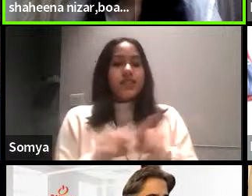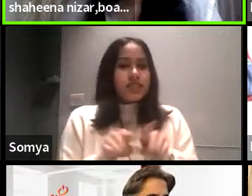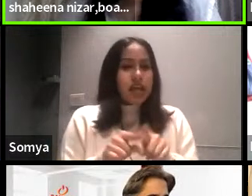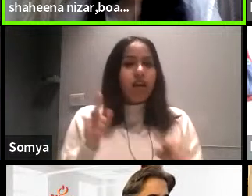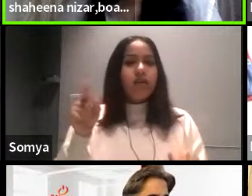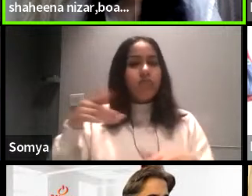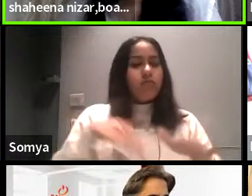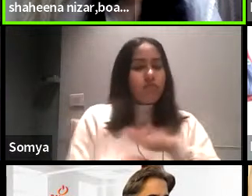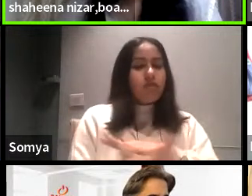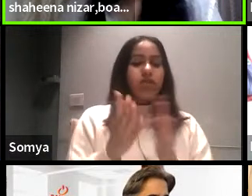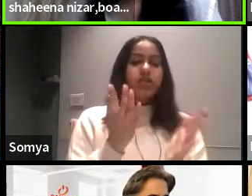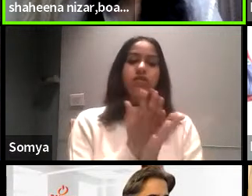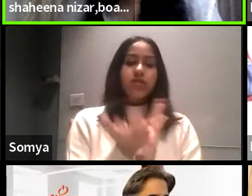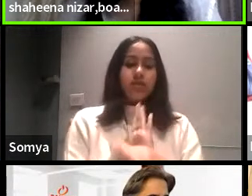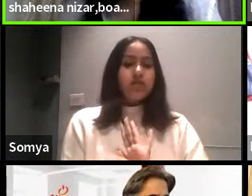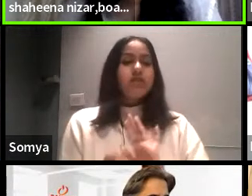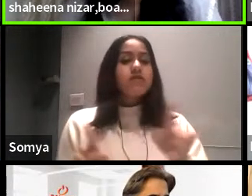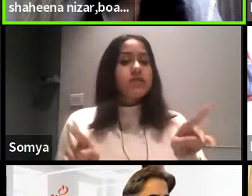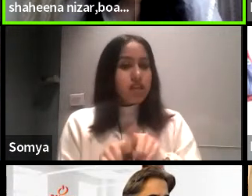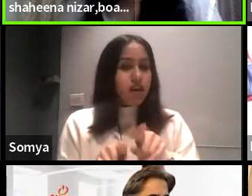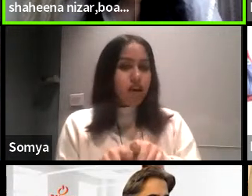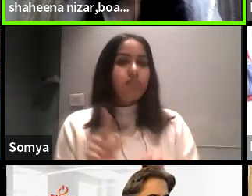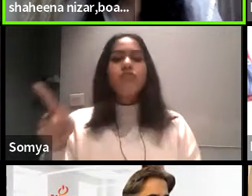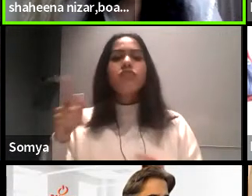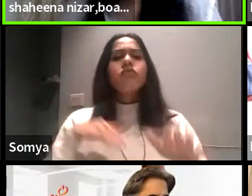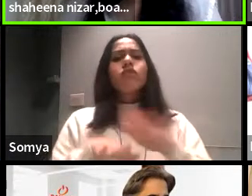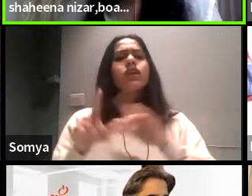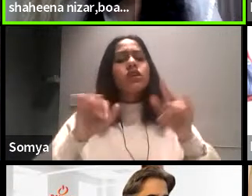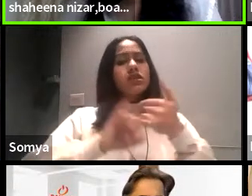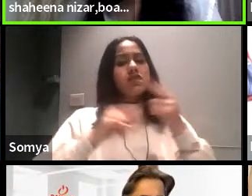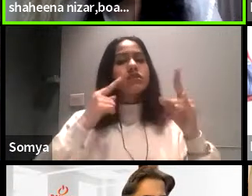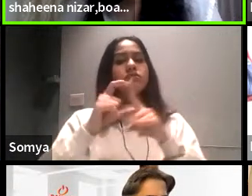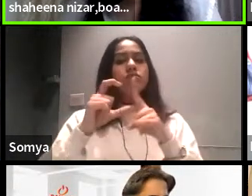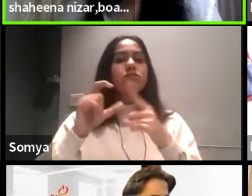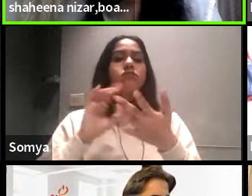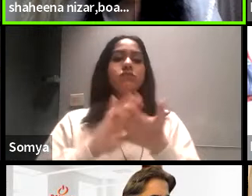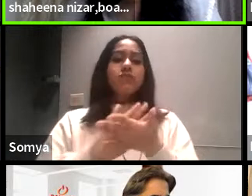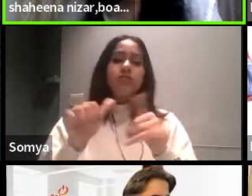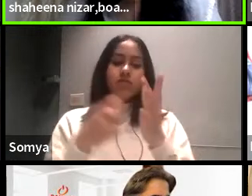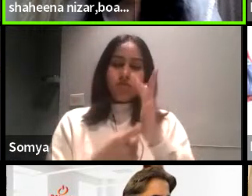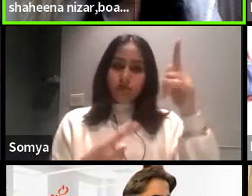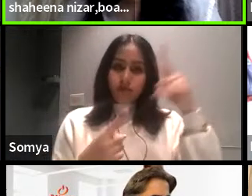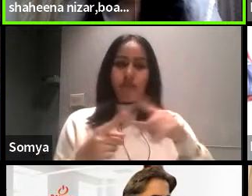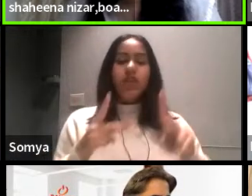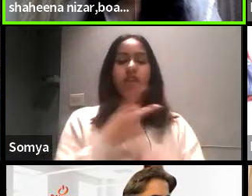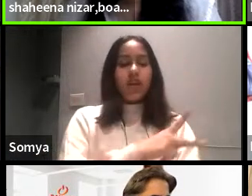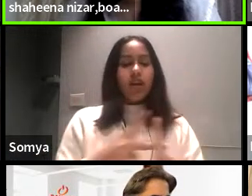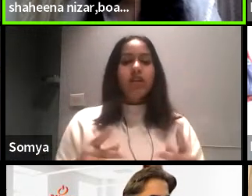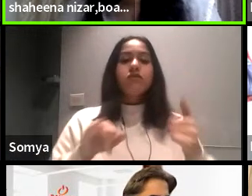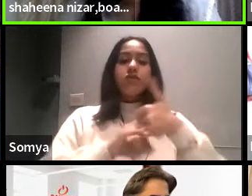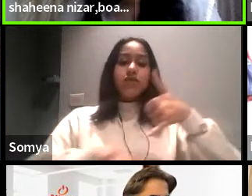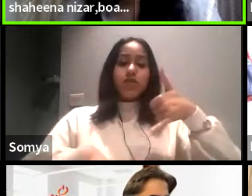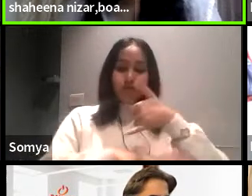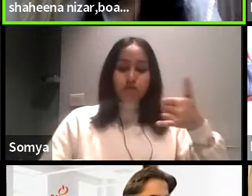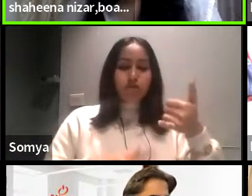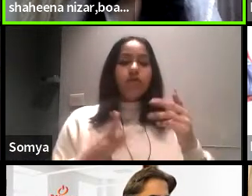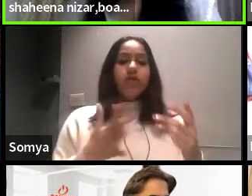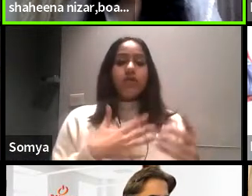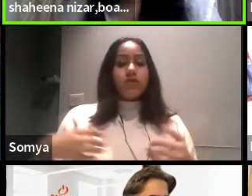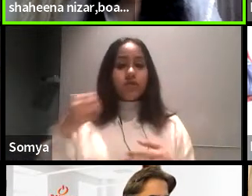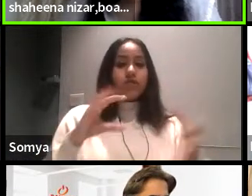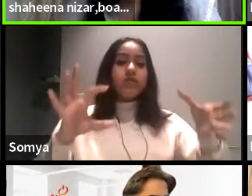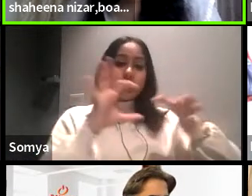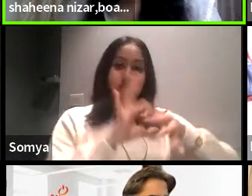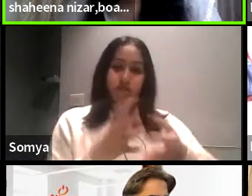forex reserves. Siddhartha is also on the advisory board of various social organizations like Sarthak,